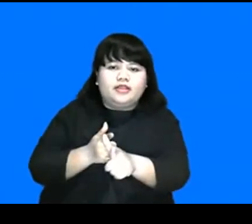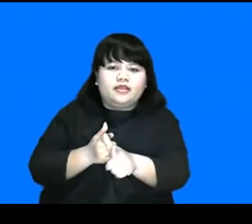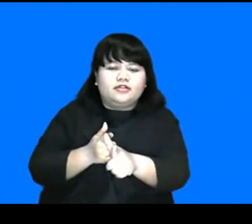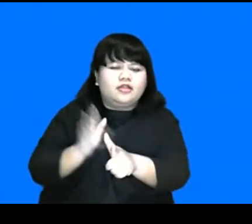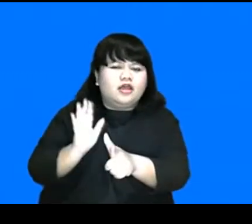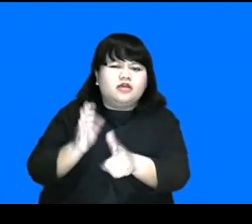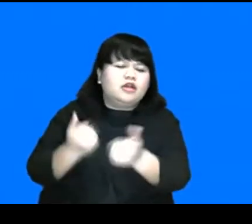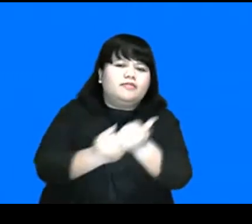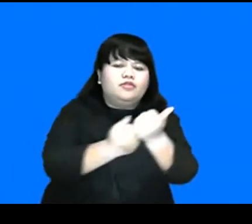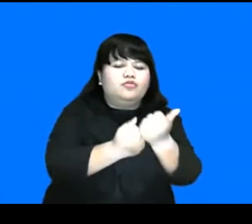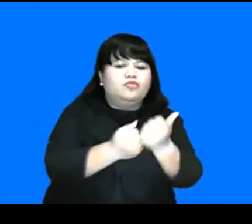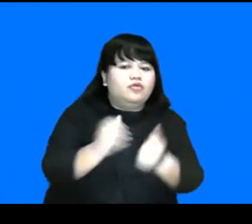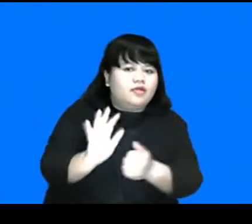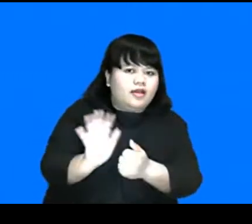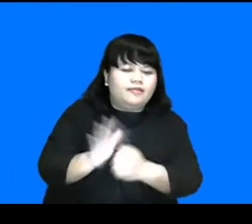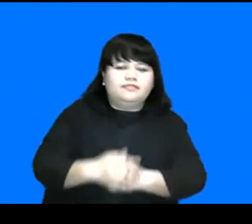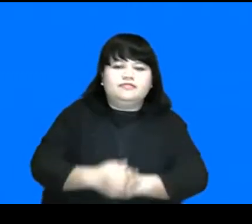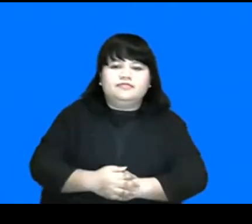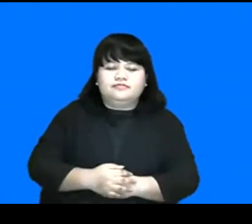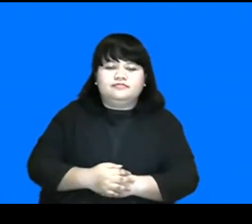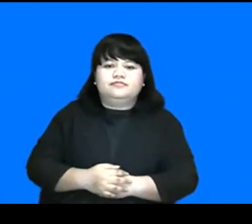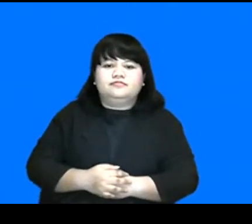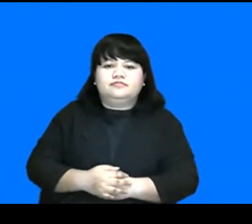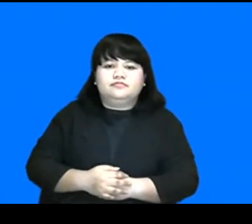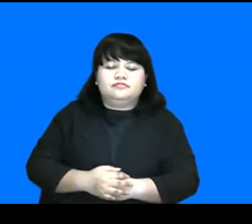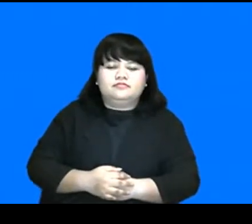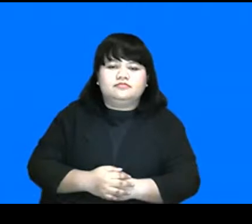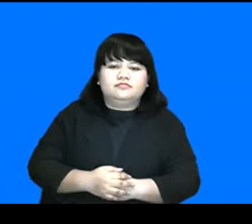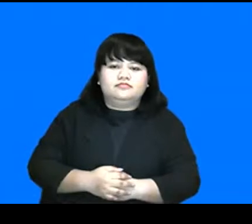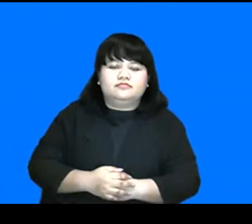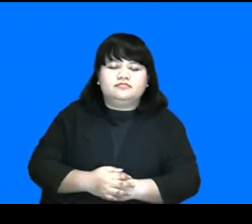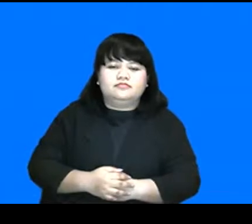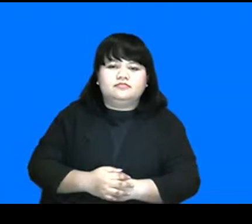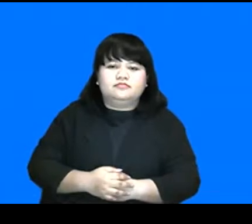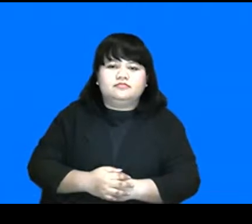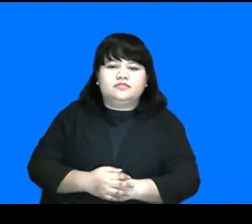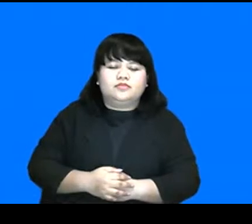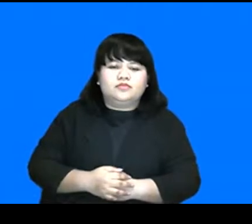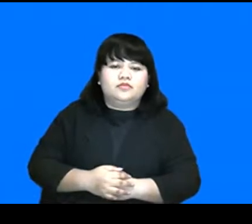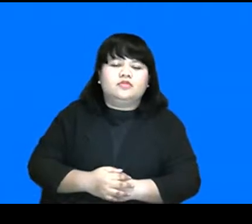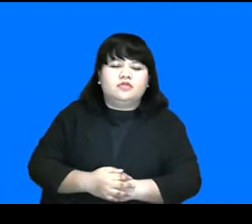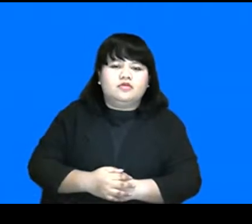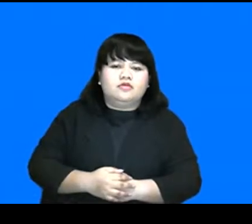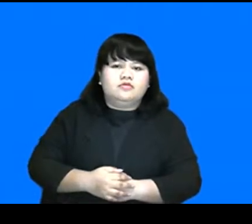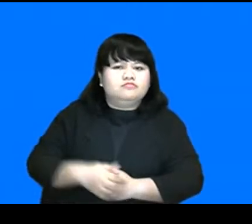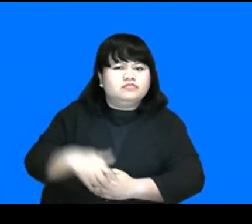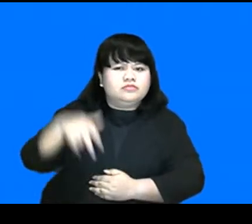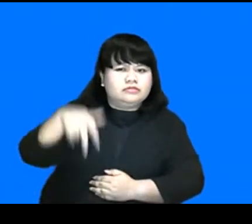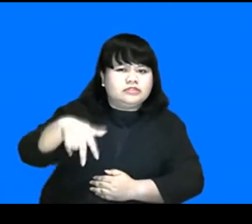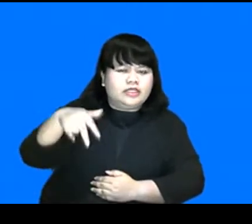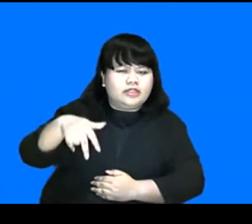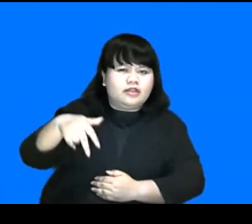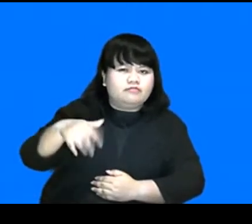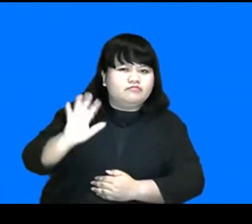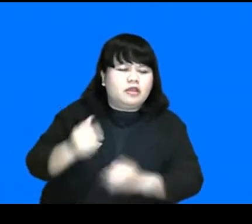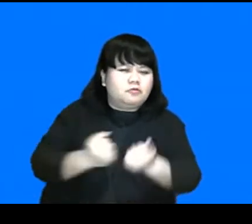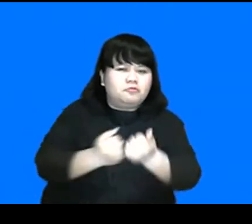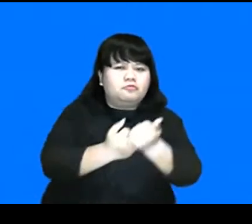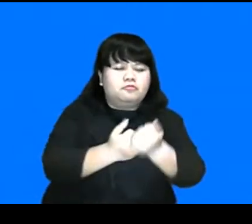gender just tax. Military is in favor of these tax policies